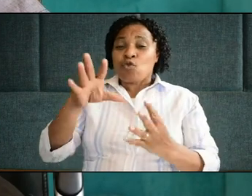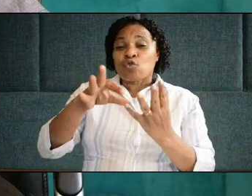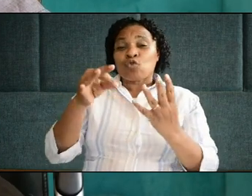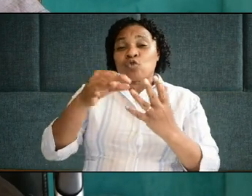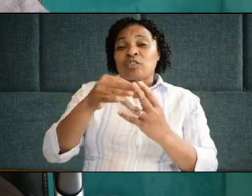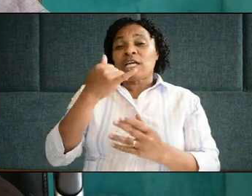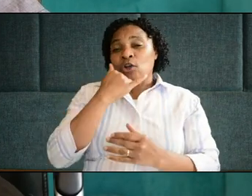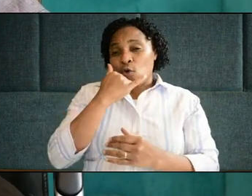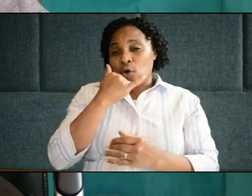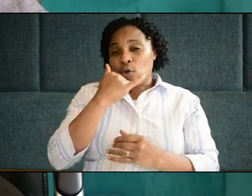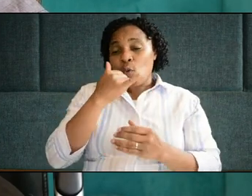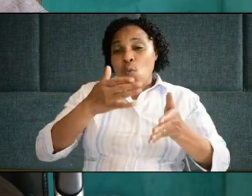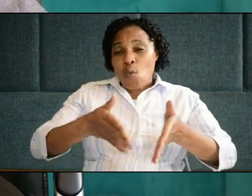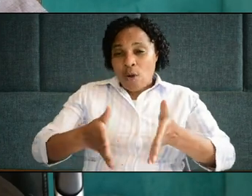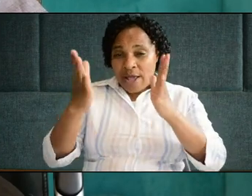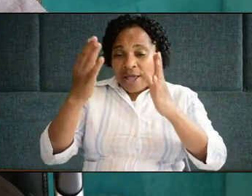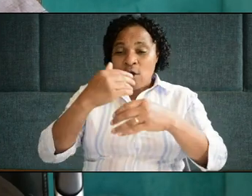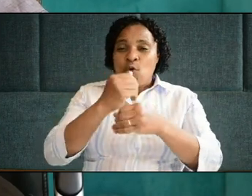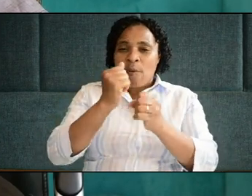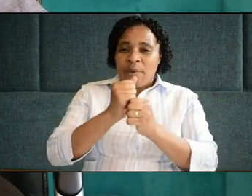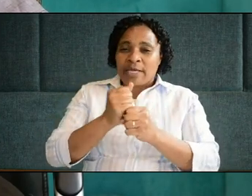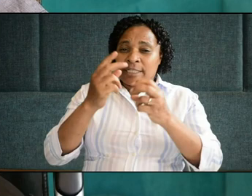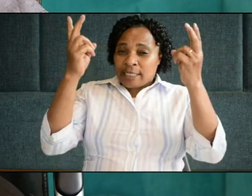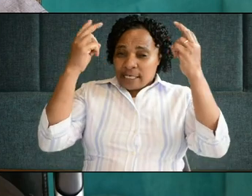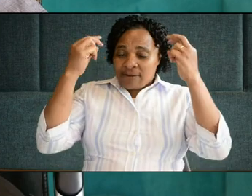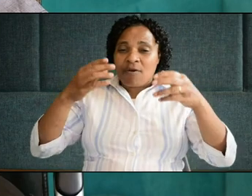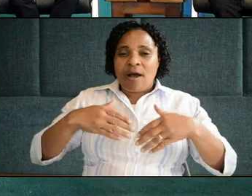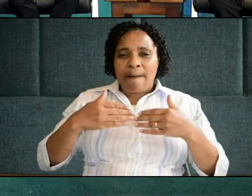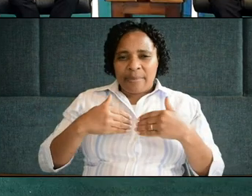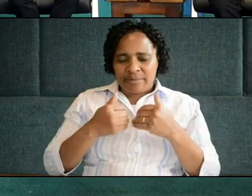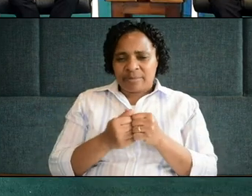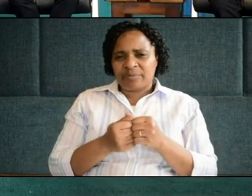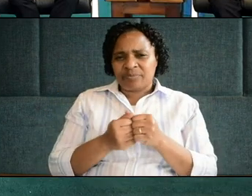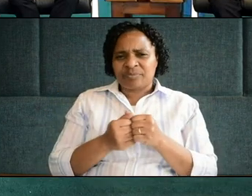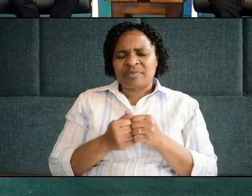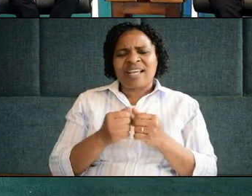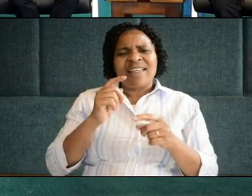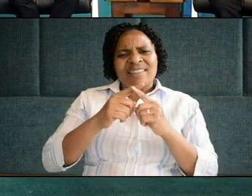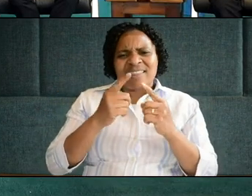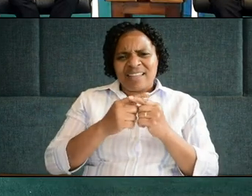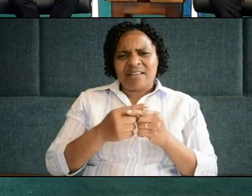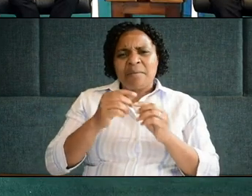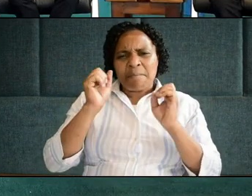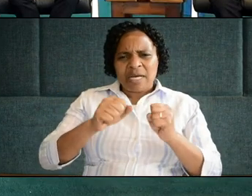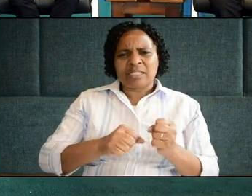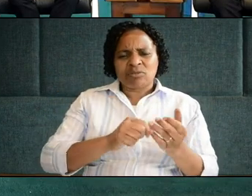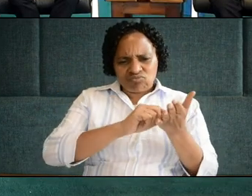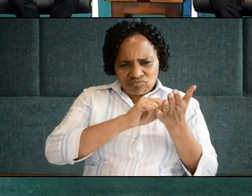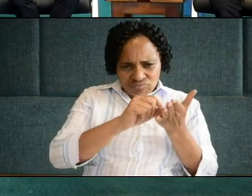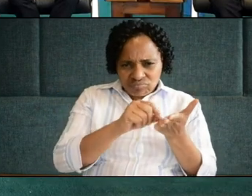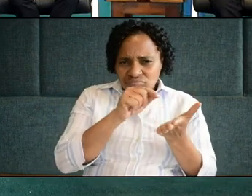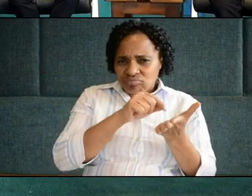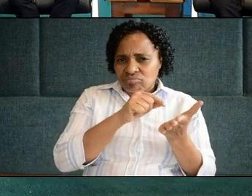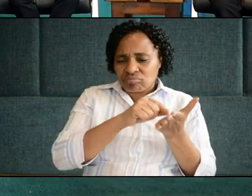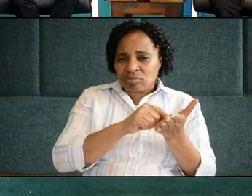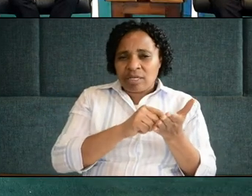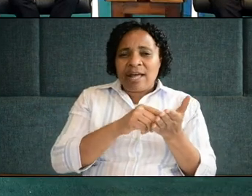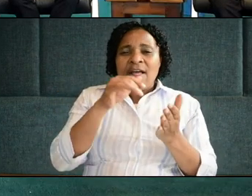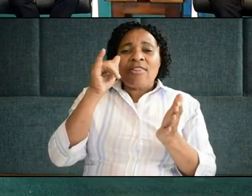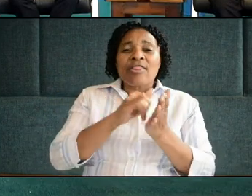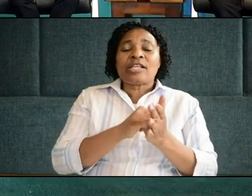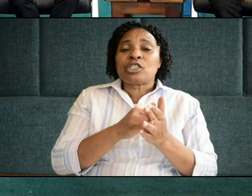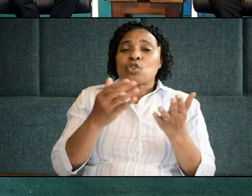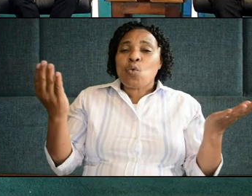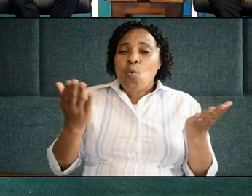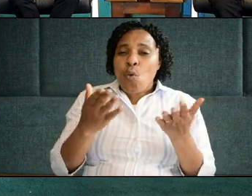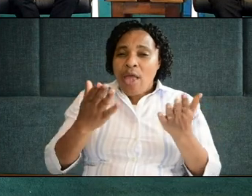we make Satan happy. Mm. I think we need to underline the part where she says that this is why the Lord